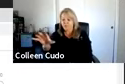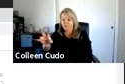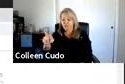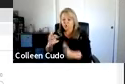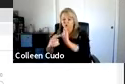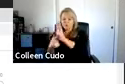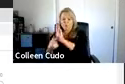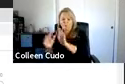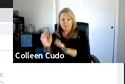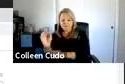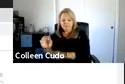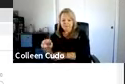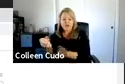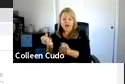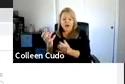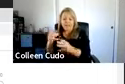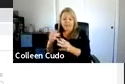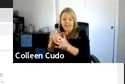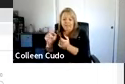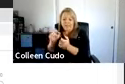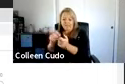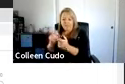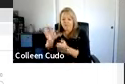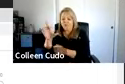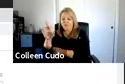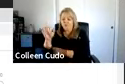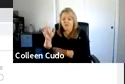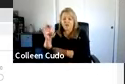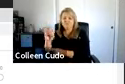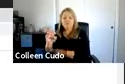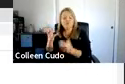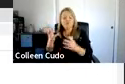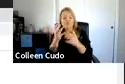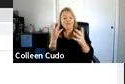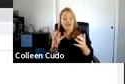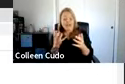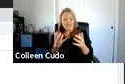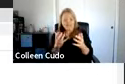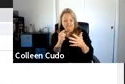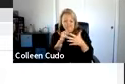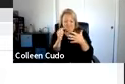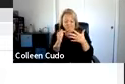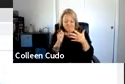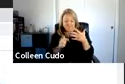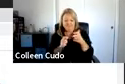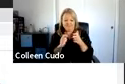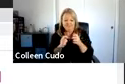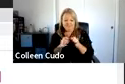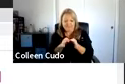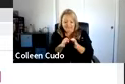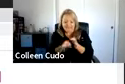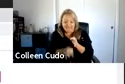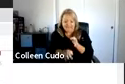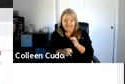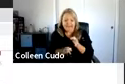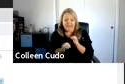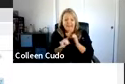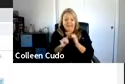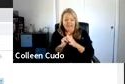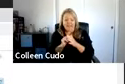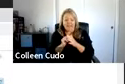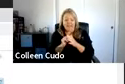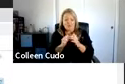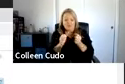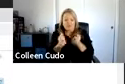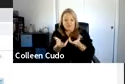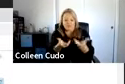total cases that are in that particular race. So there's a lot of features on this page that make it interactive. Again, this is